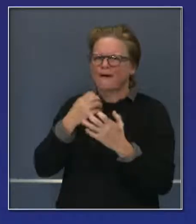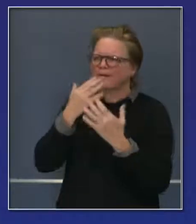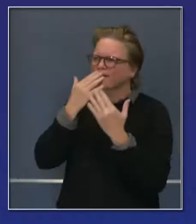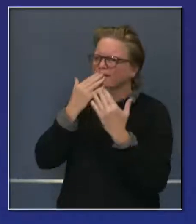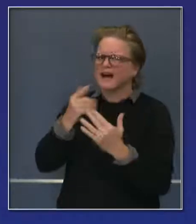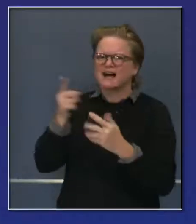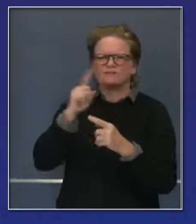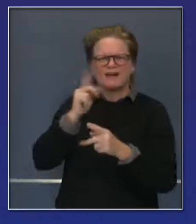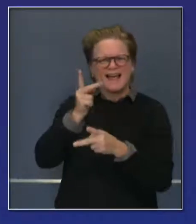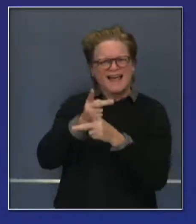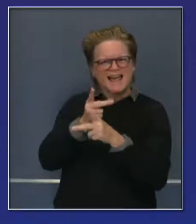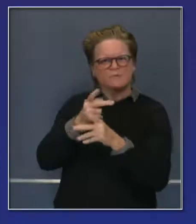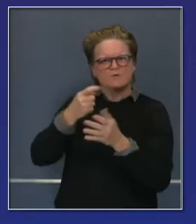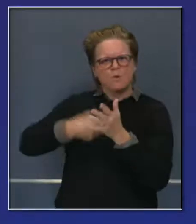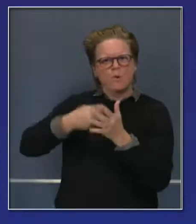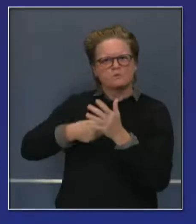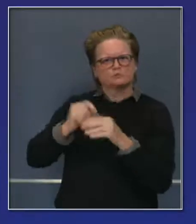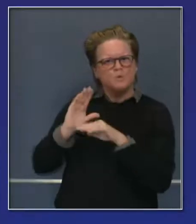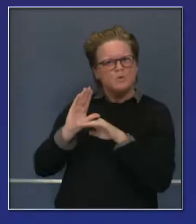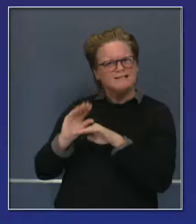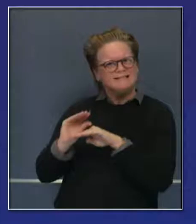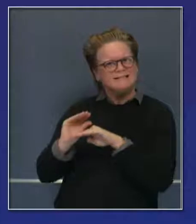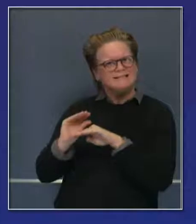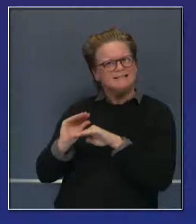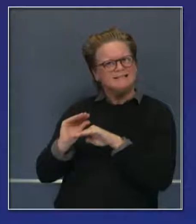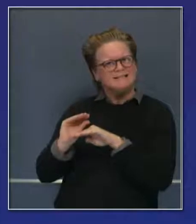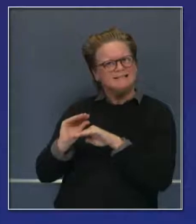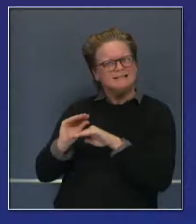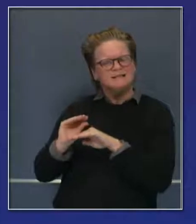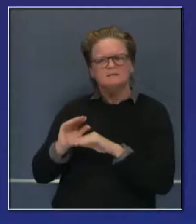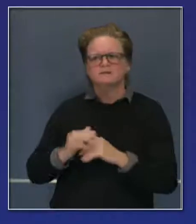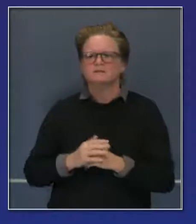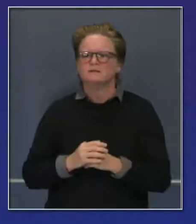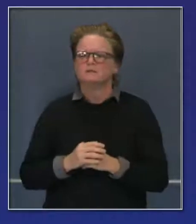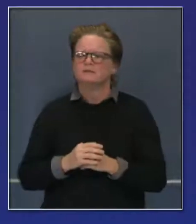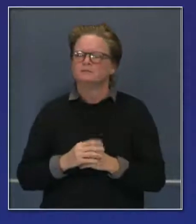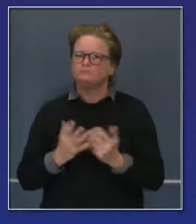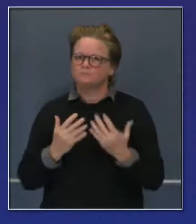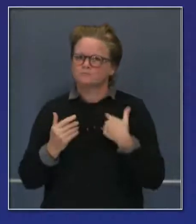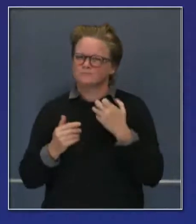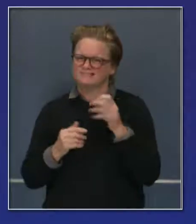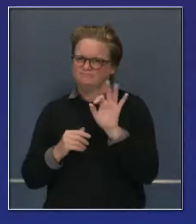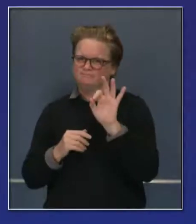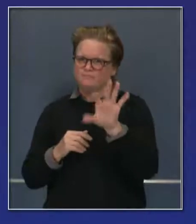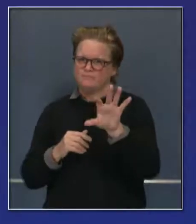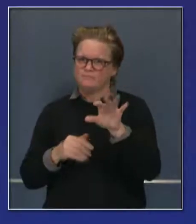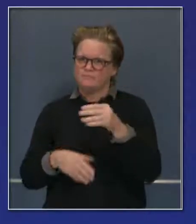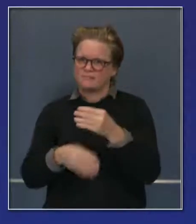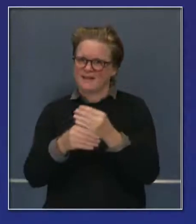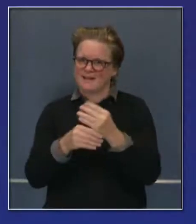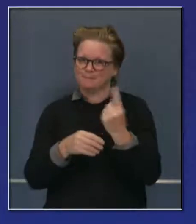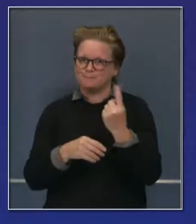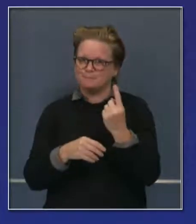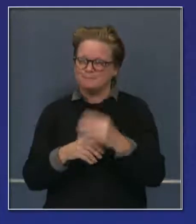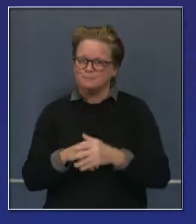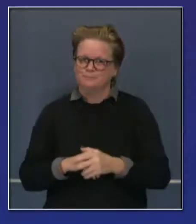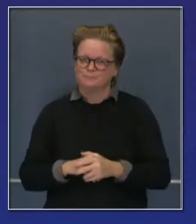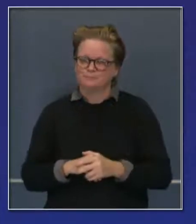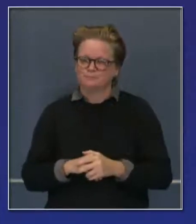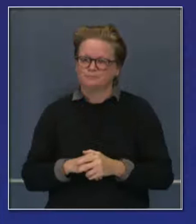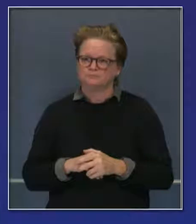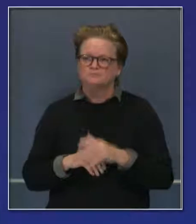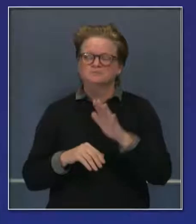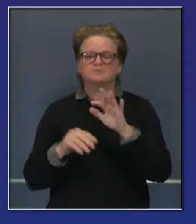Covered California. I also should just note in closing, in the conversation Peter and I were having just a moment ago, most states are ending their